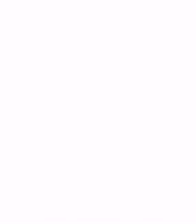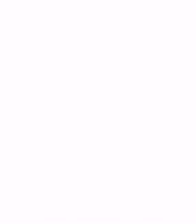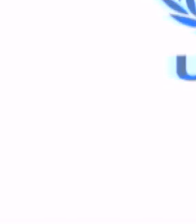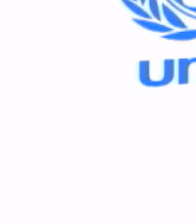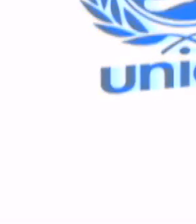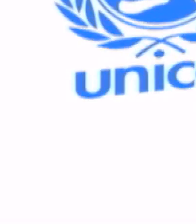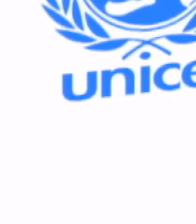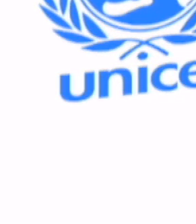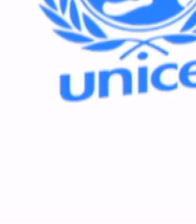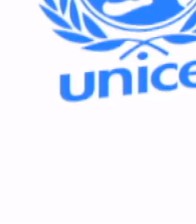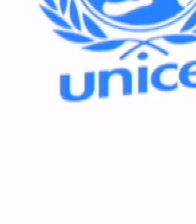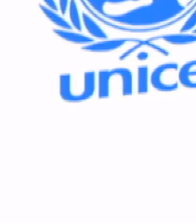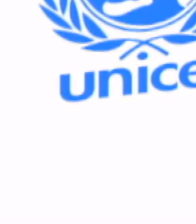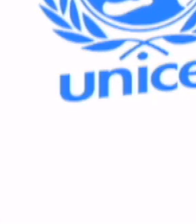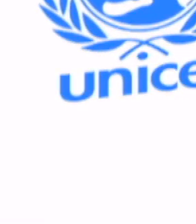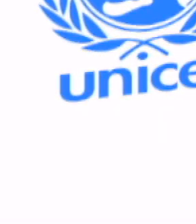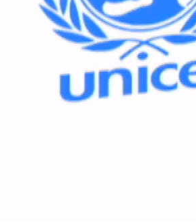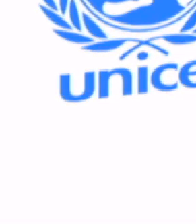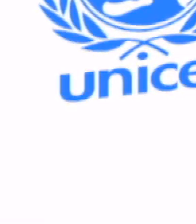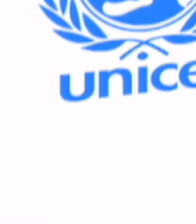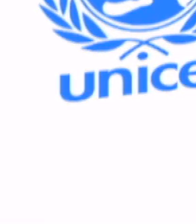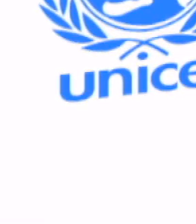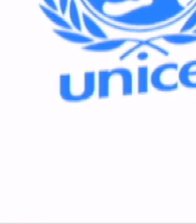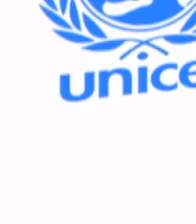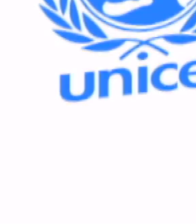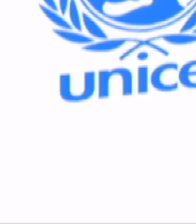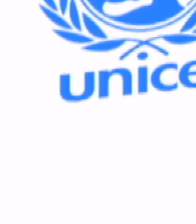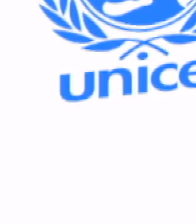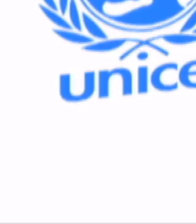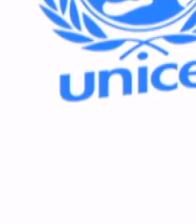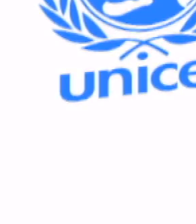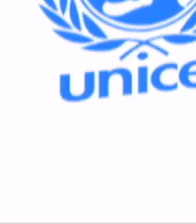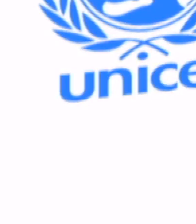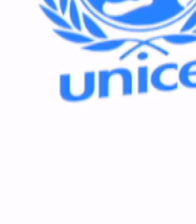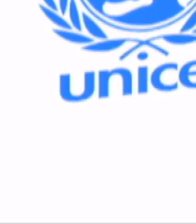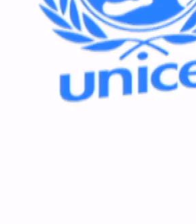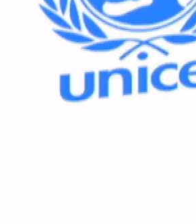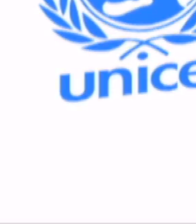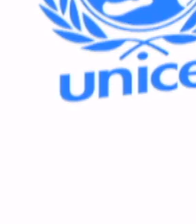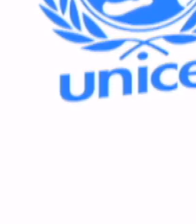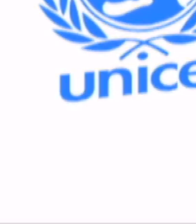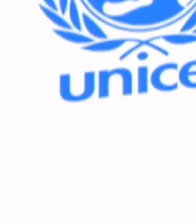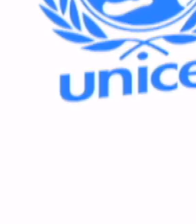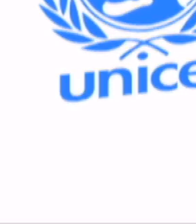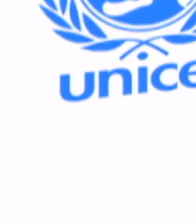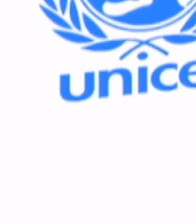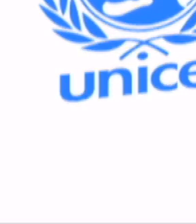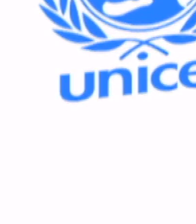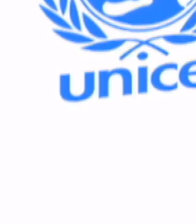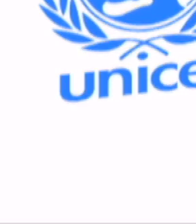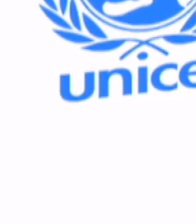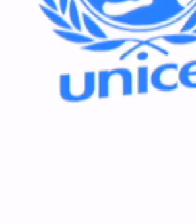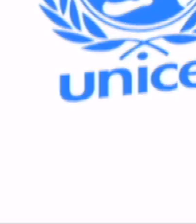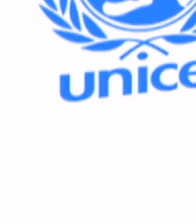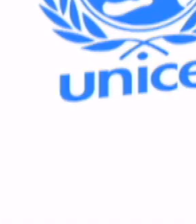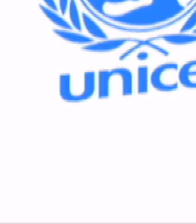This program is brought to you by Ministry of Education and Vocational Training, UNICEF,